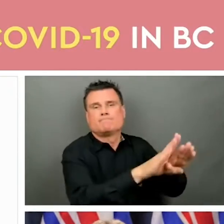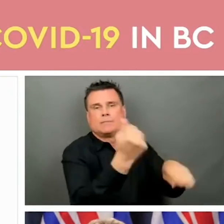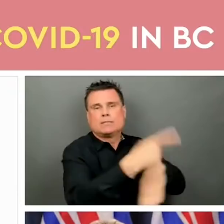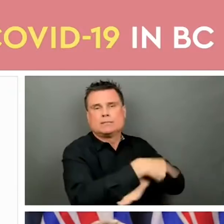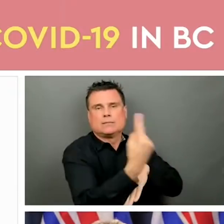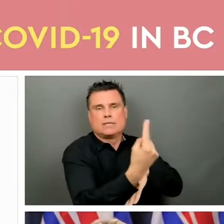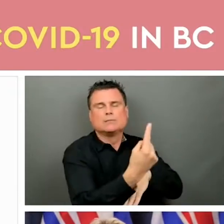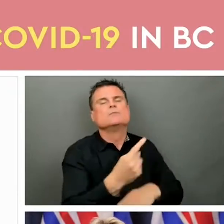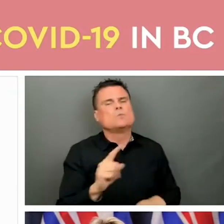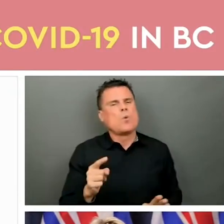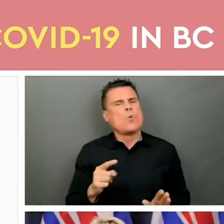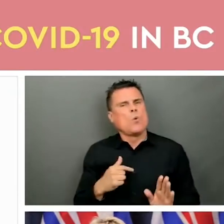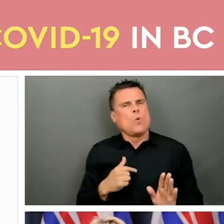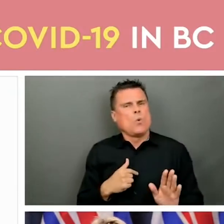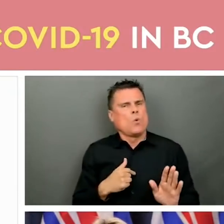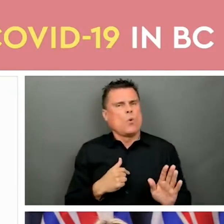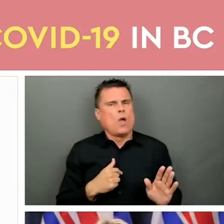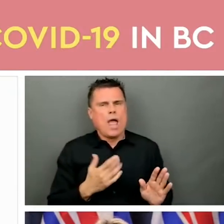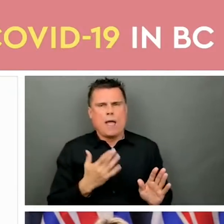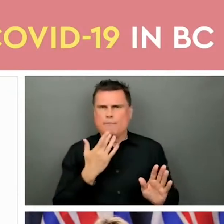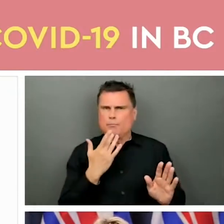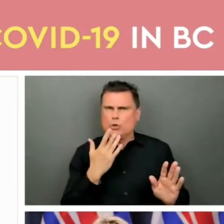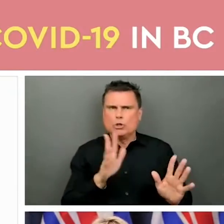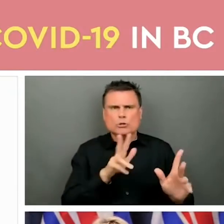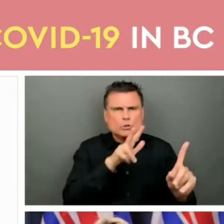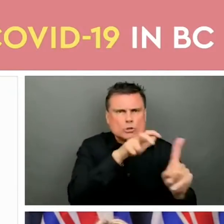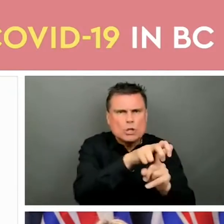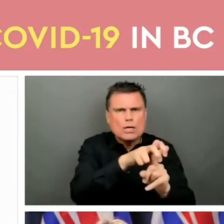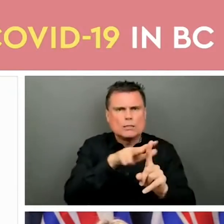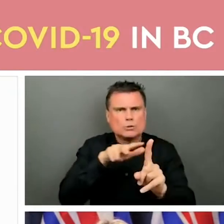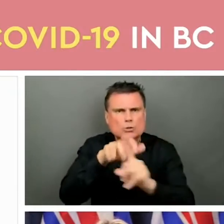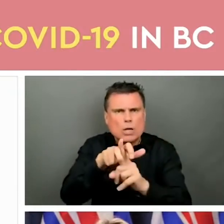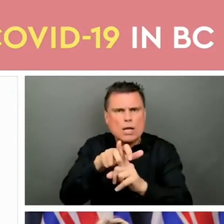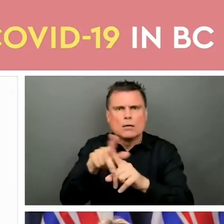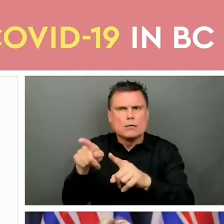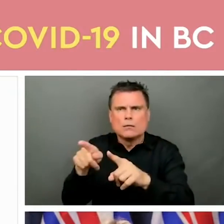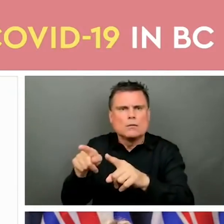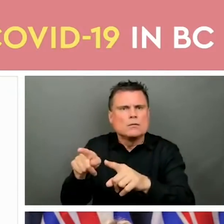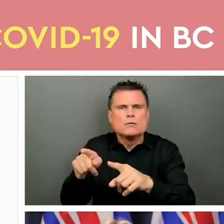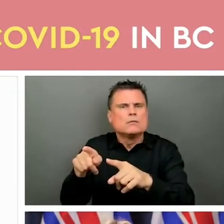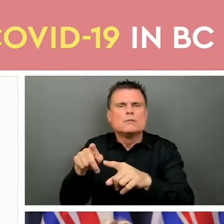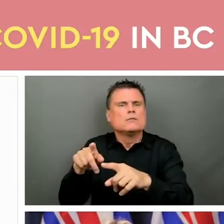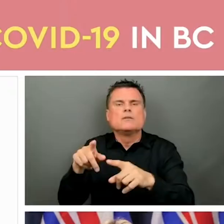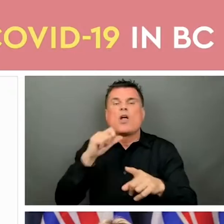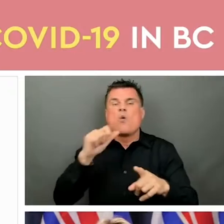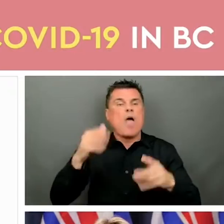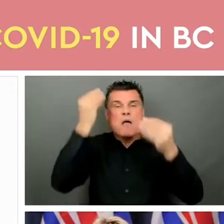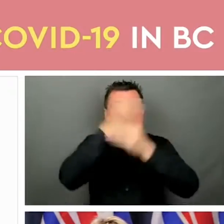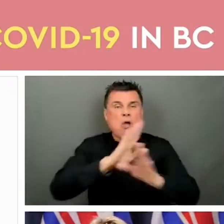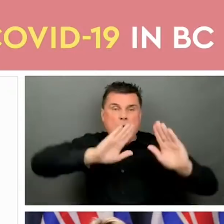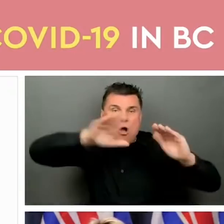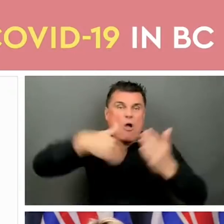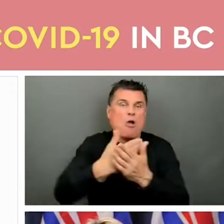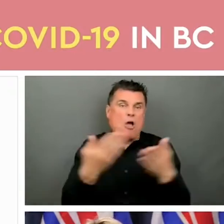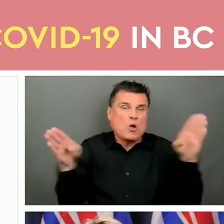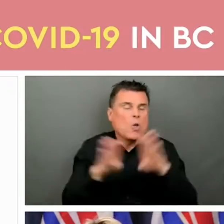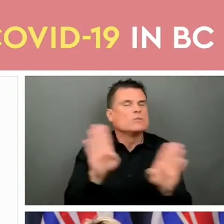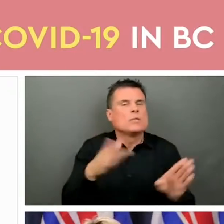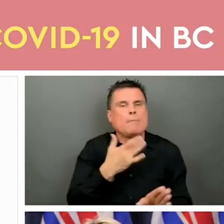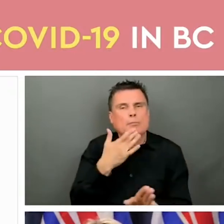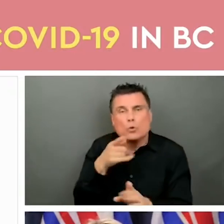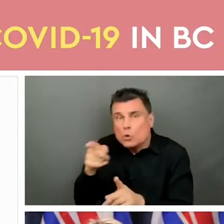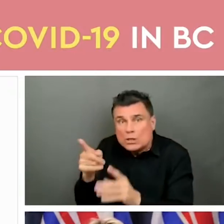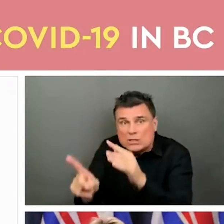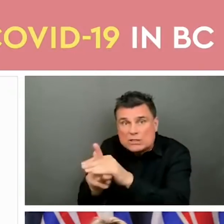pubs and gyms doing their best and doing the right thing, we know there have been challenges with some people pushing those